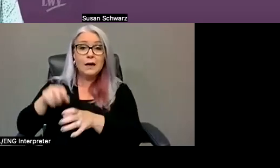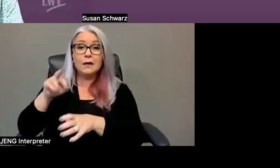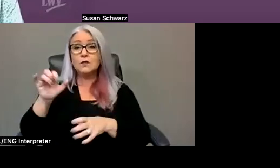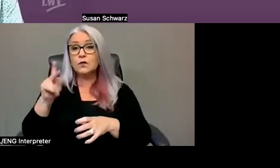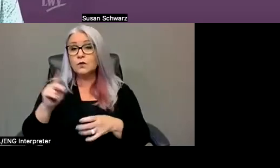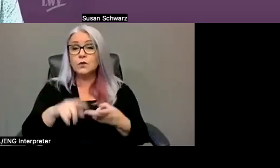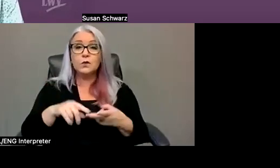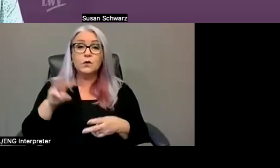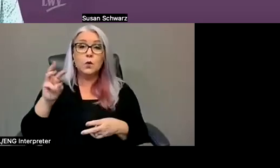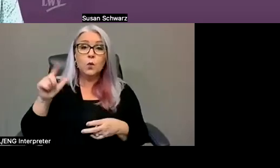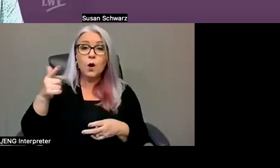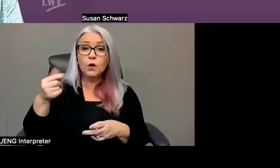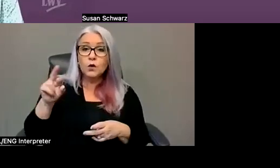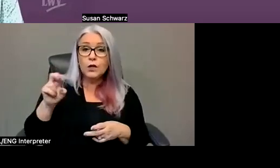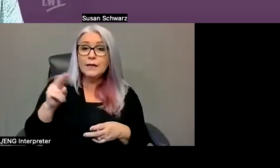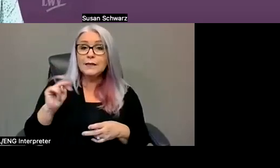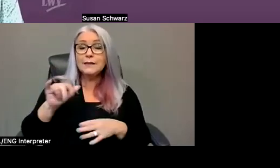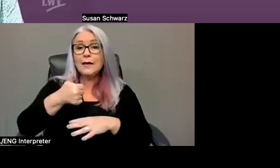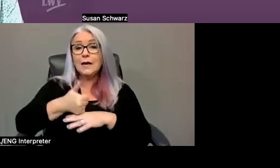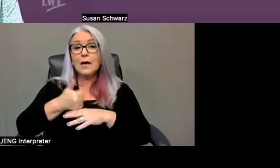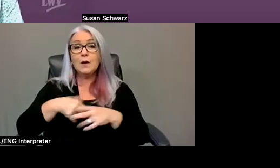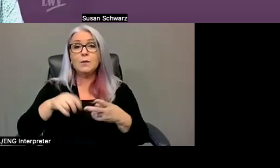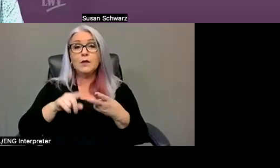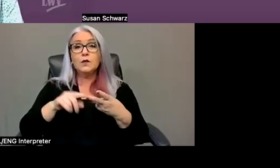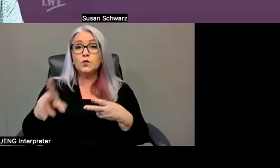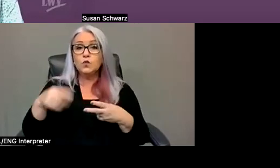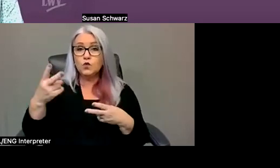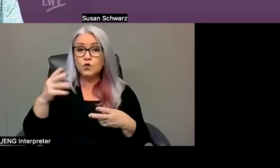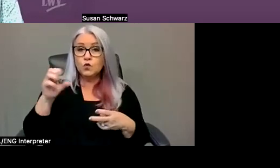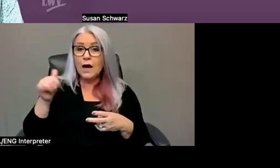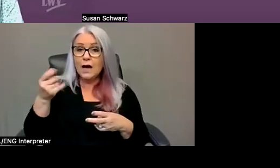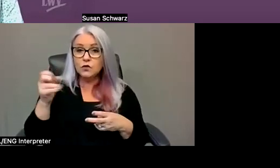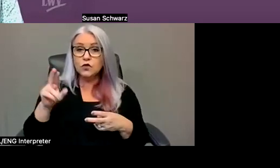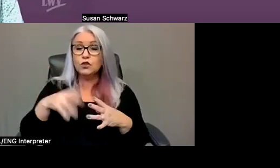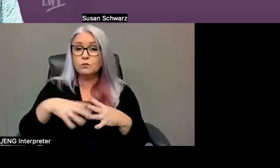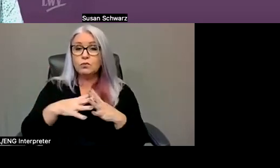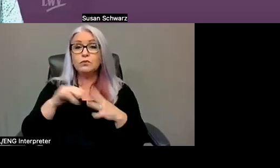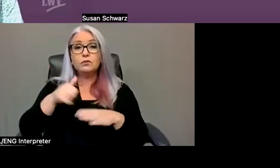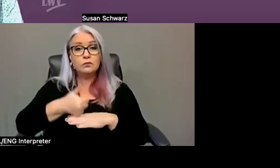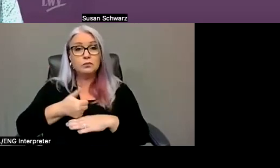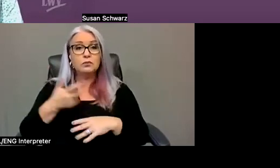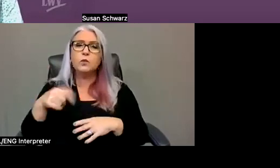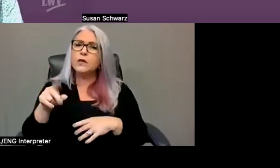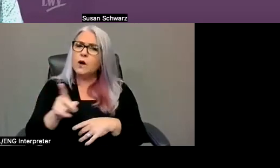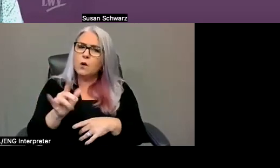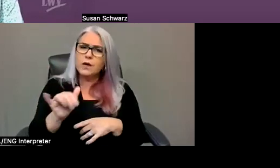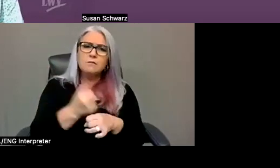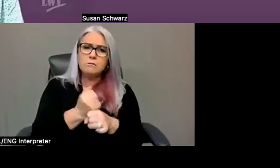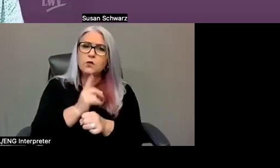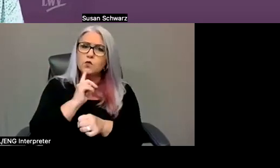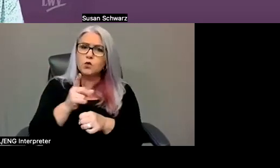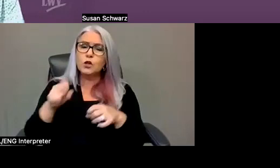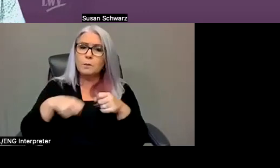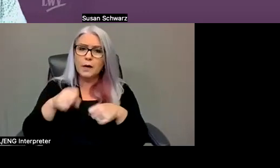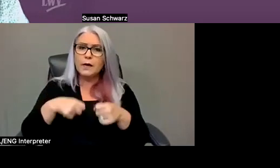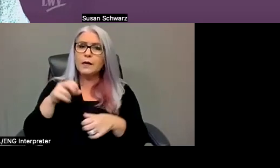when 2 Ashford went up, we always made sure that there's bike racks and look